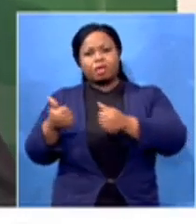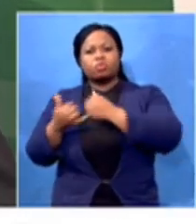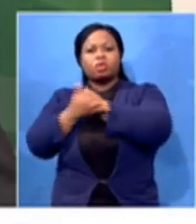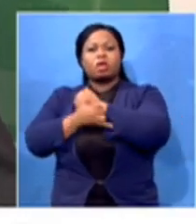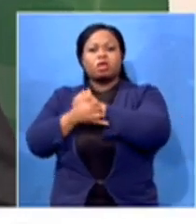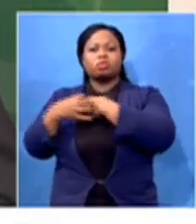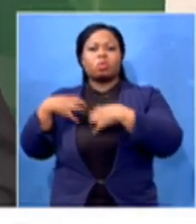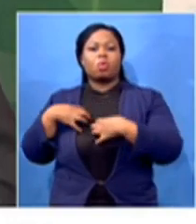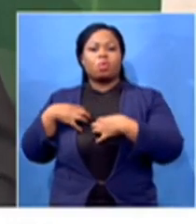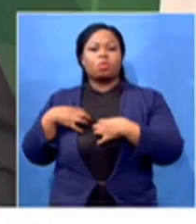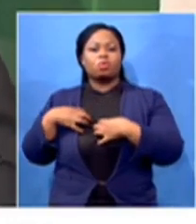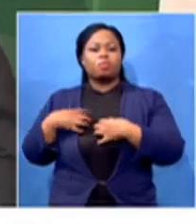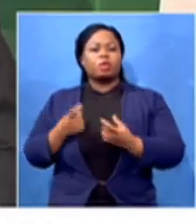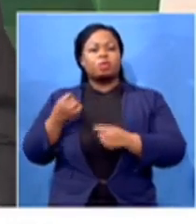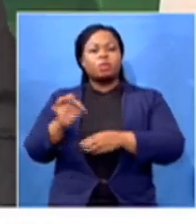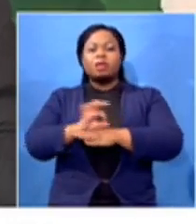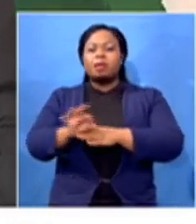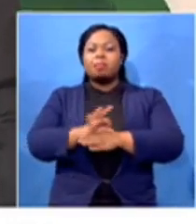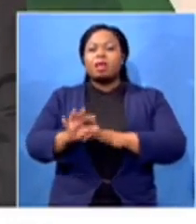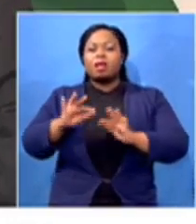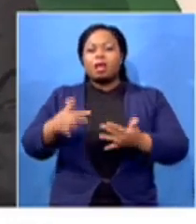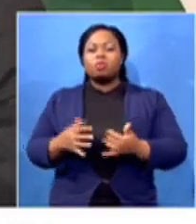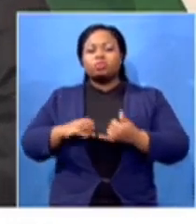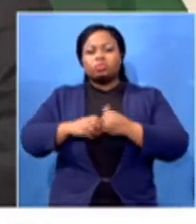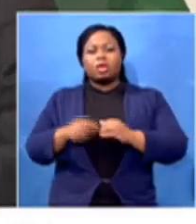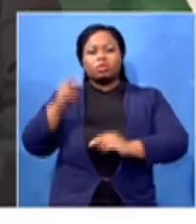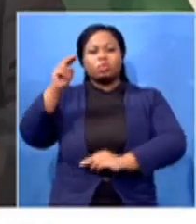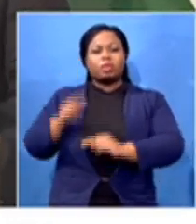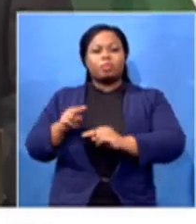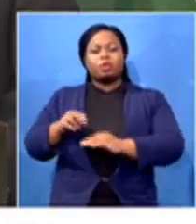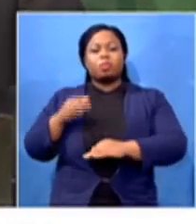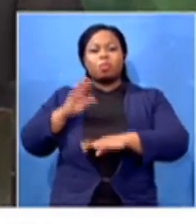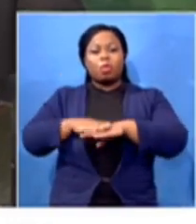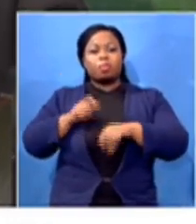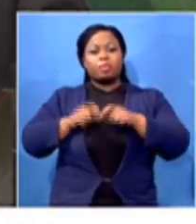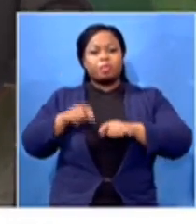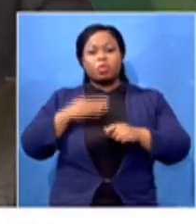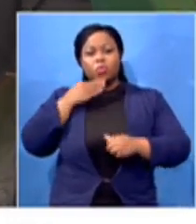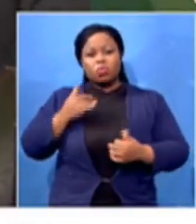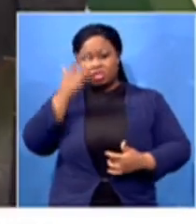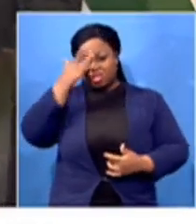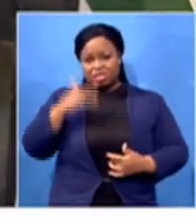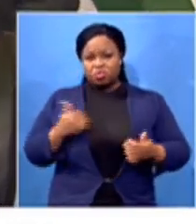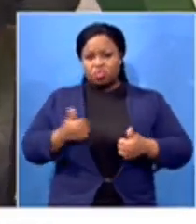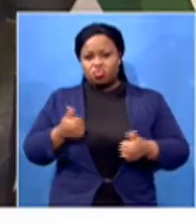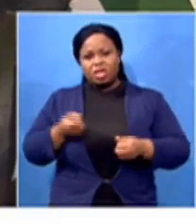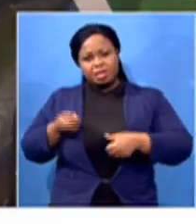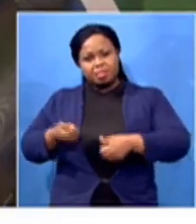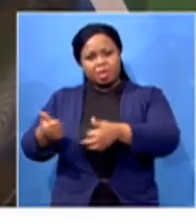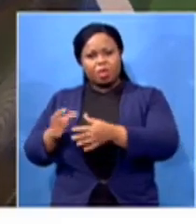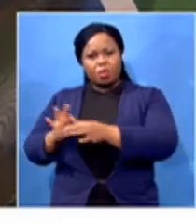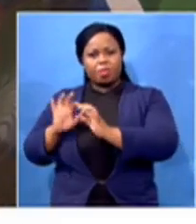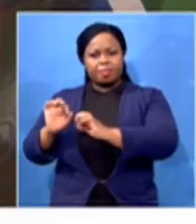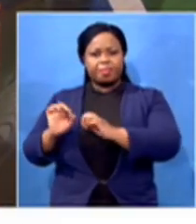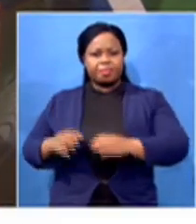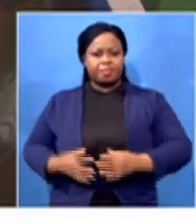to combat more people going back home with cases, with infections? Thank you.